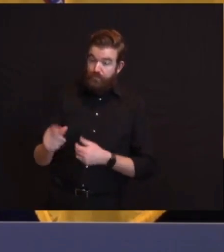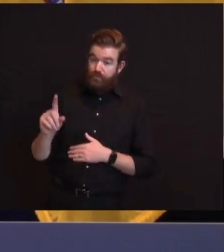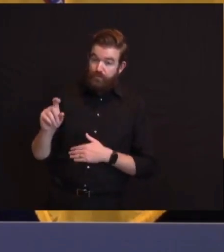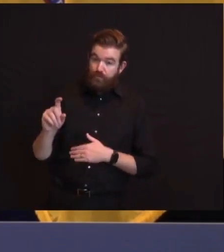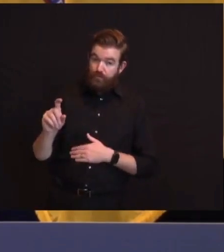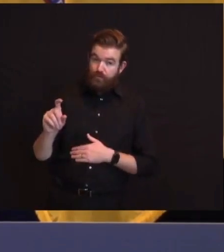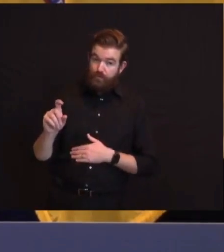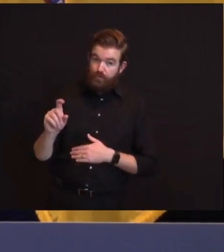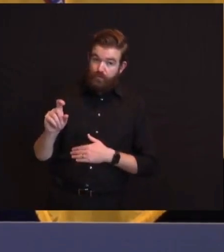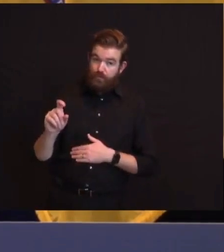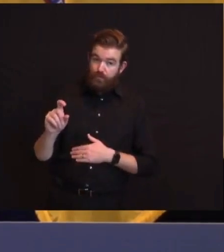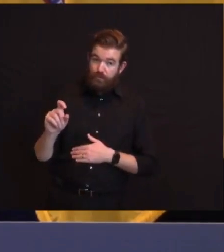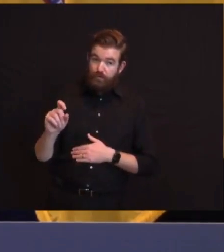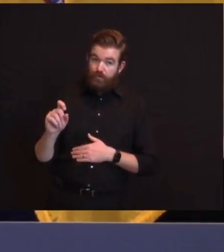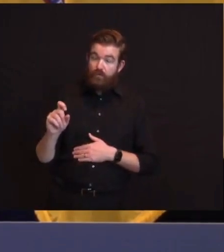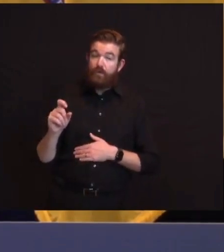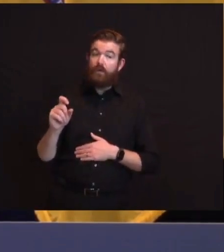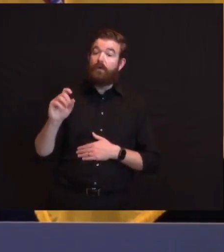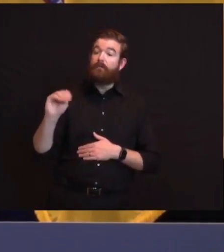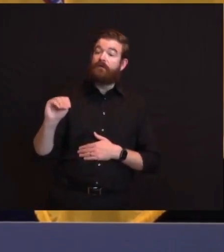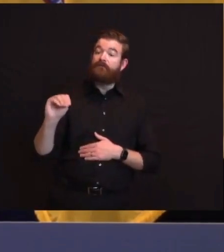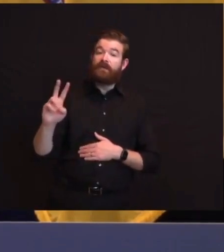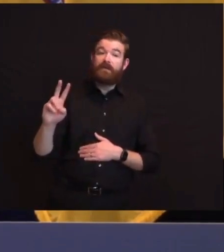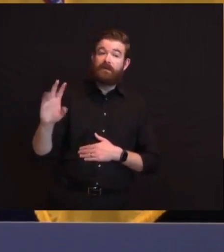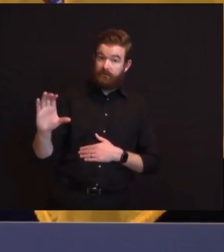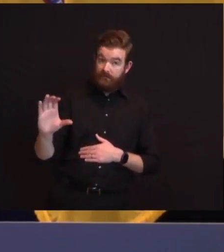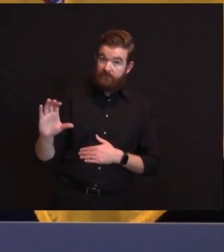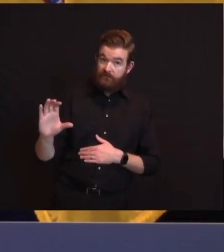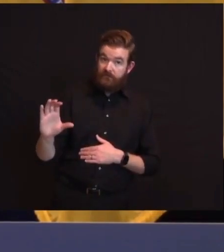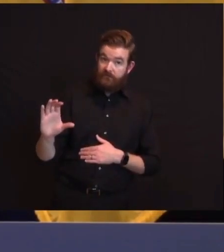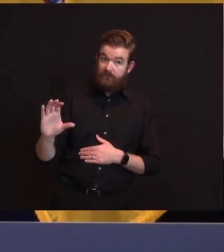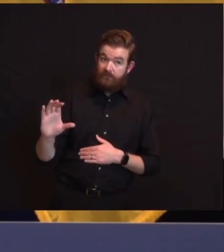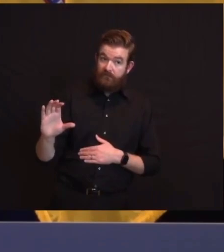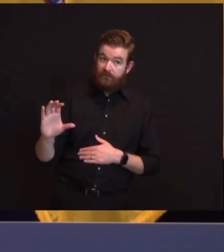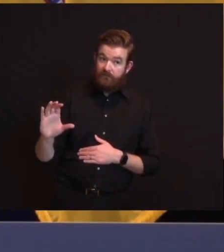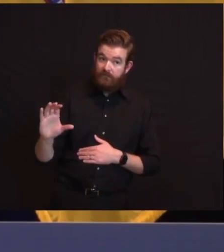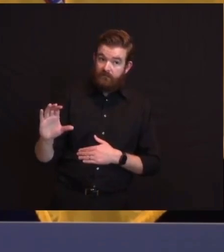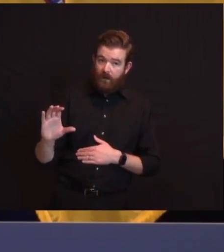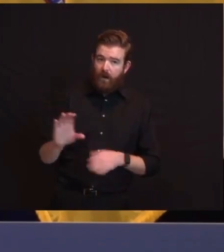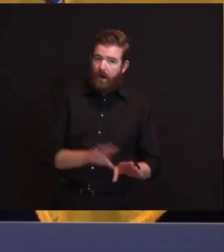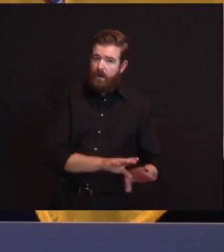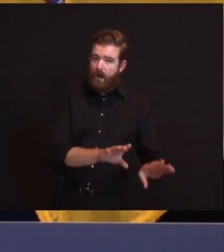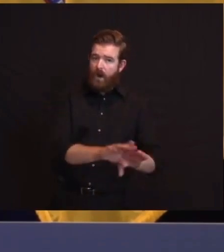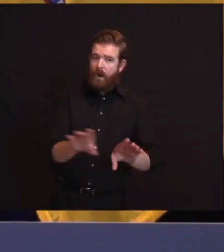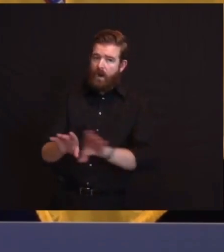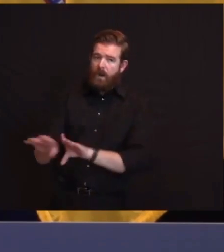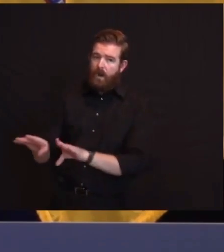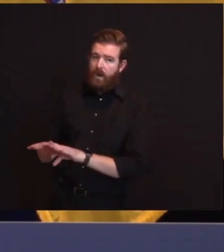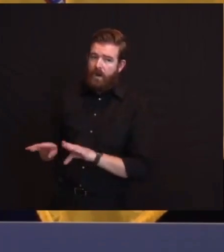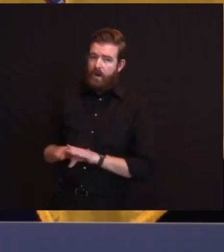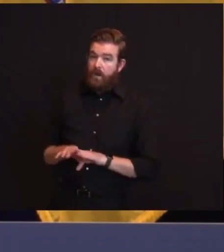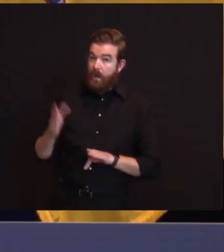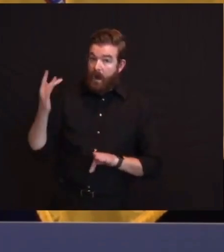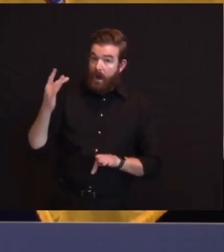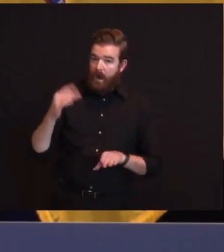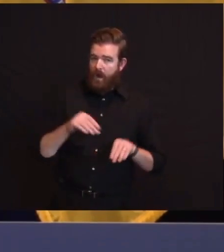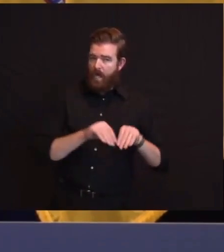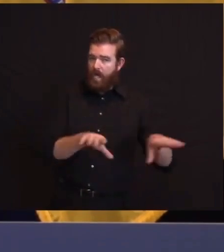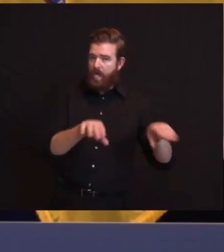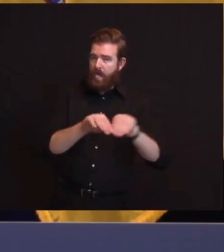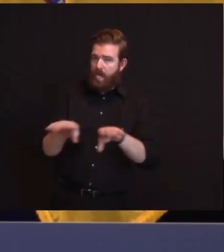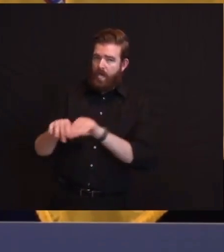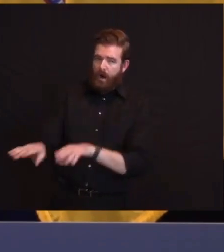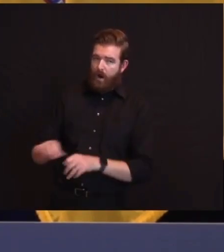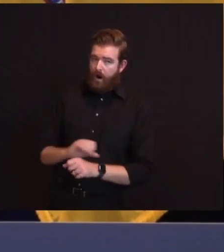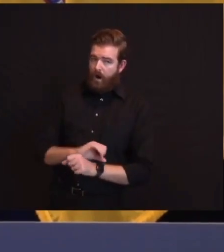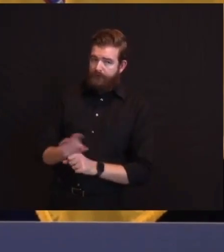COVID keeps going up. 11 agencies have lost a combined 100 workdays due to COVID closures. What more can your administration do to